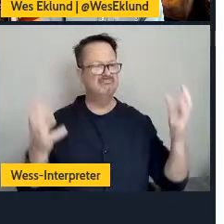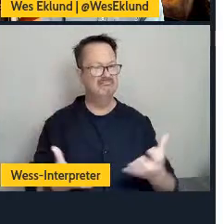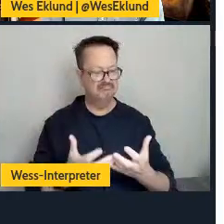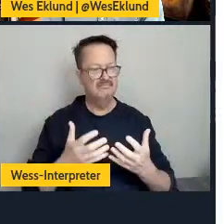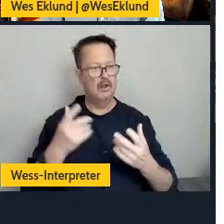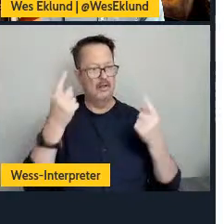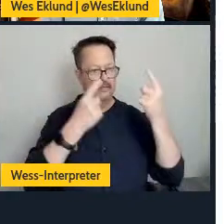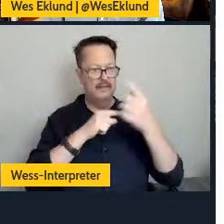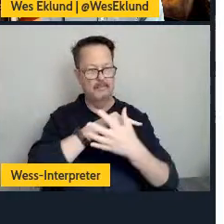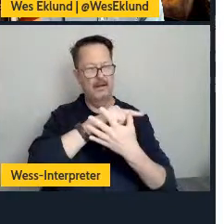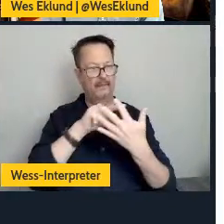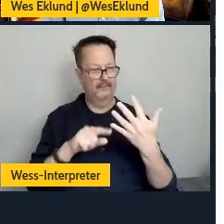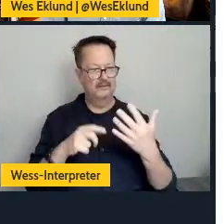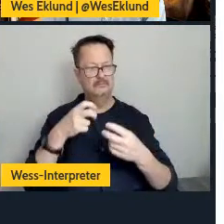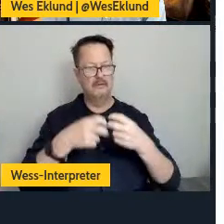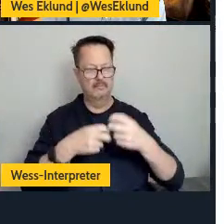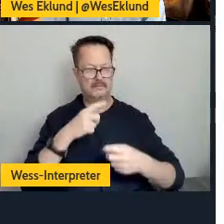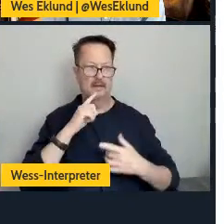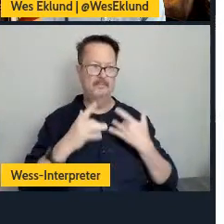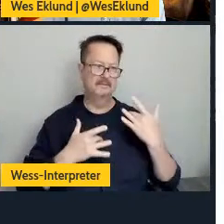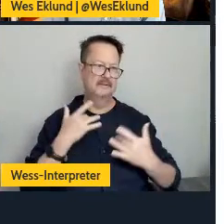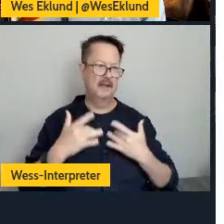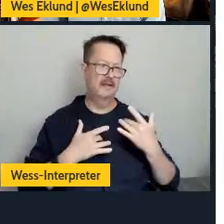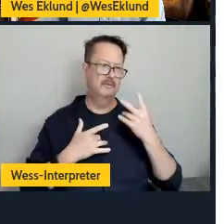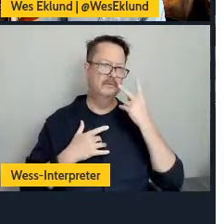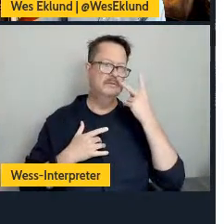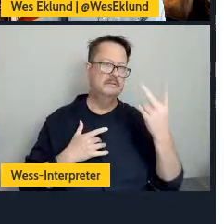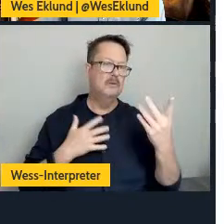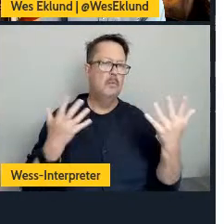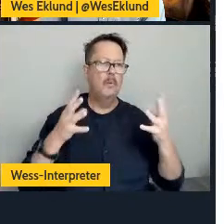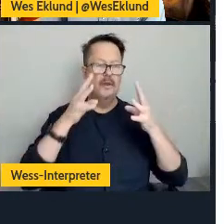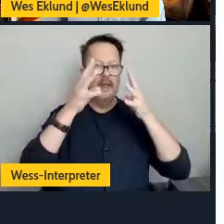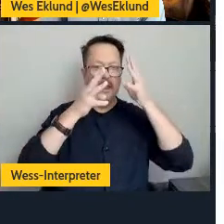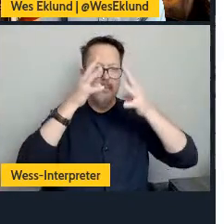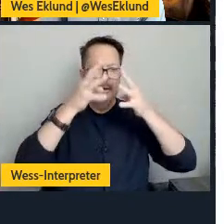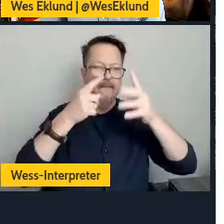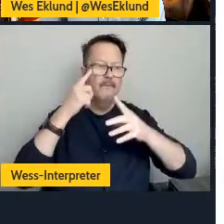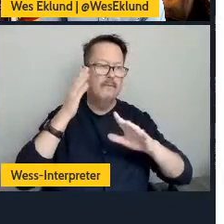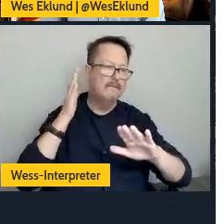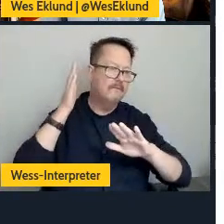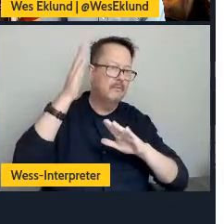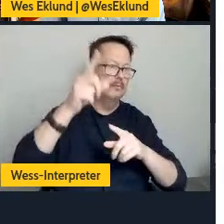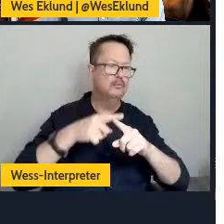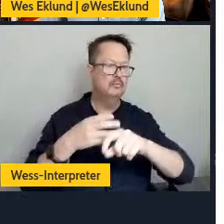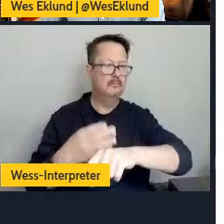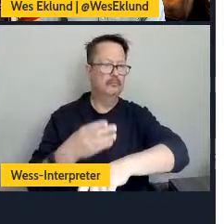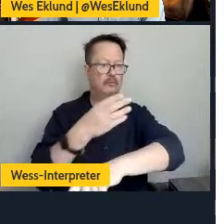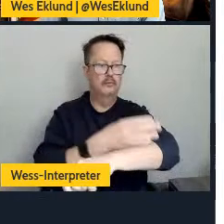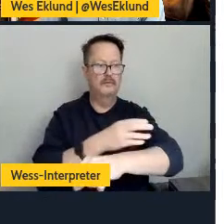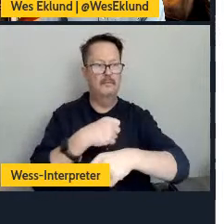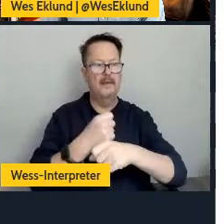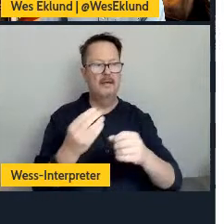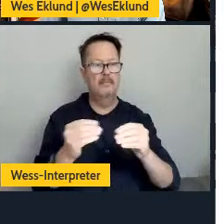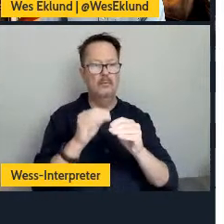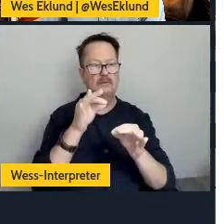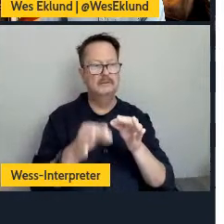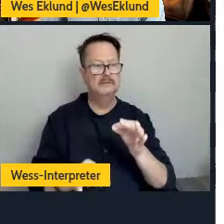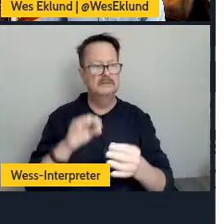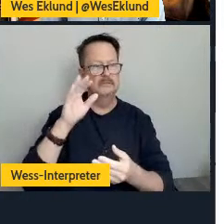these problems. And I'm excited to see what we can come up with in the future to improve and simplify.